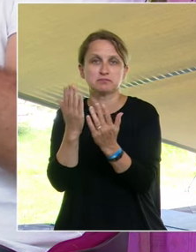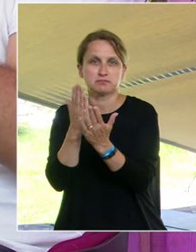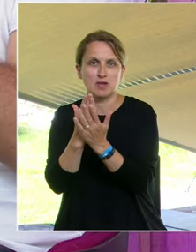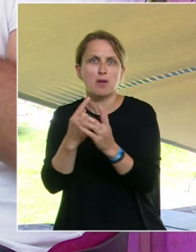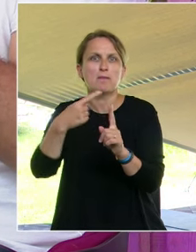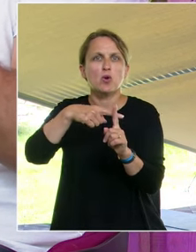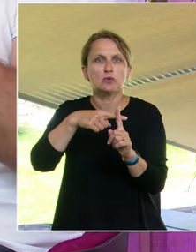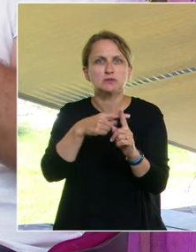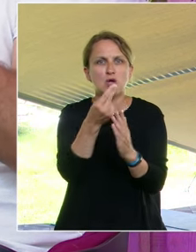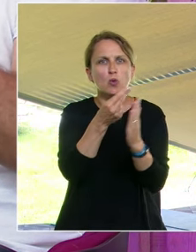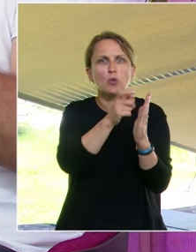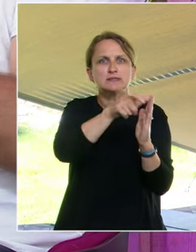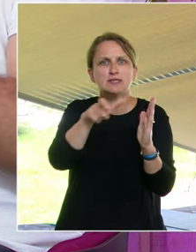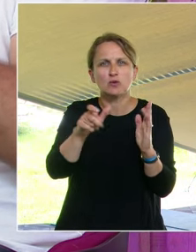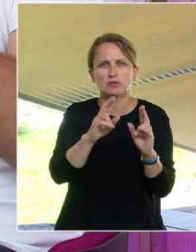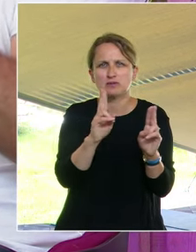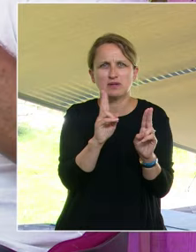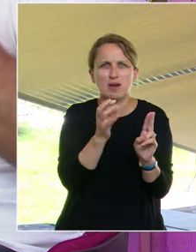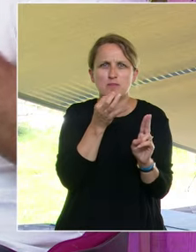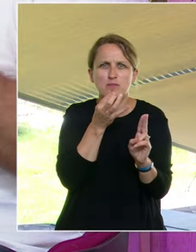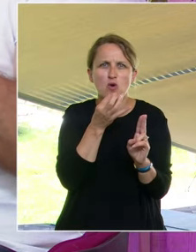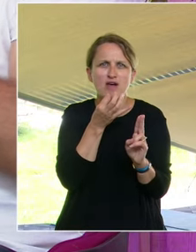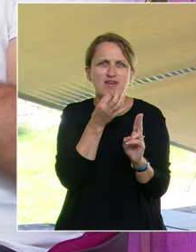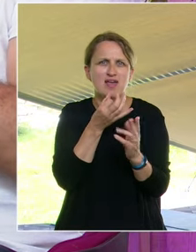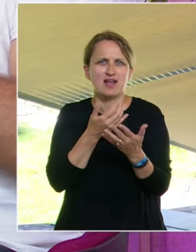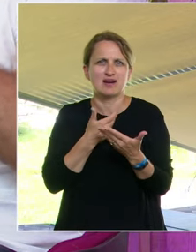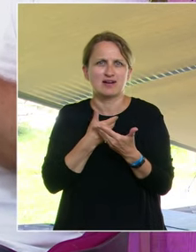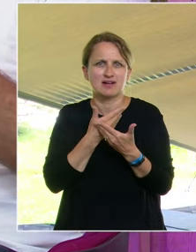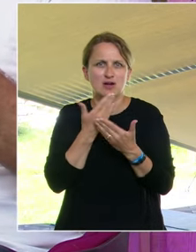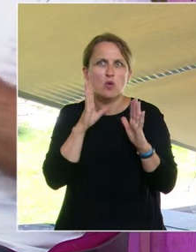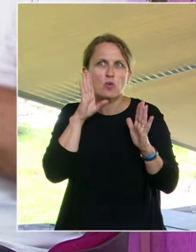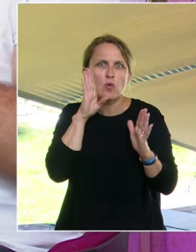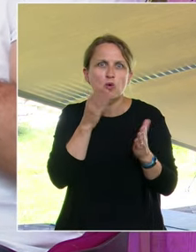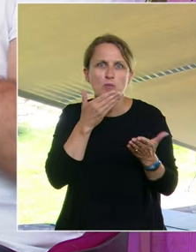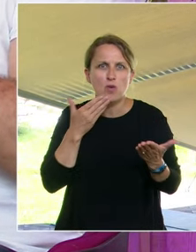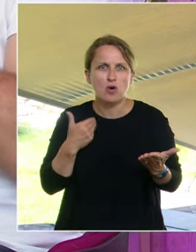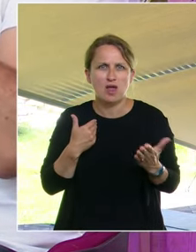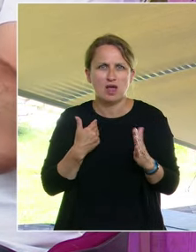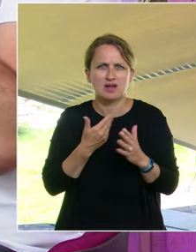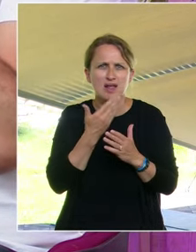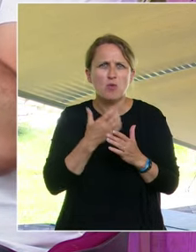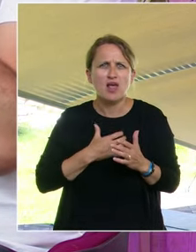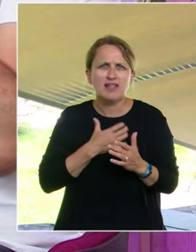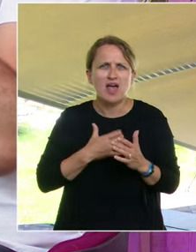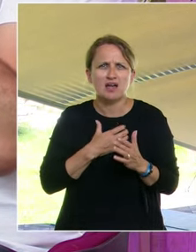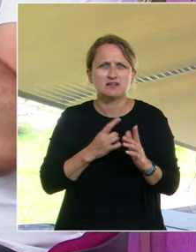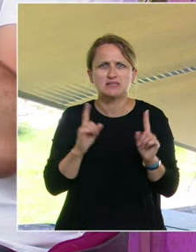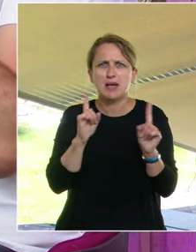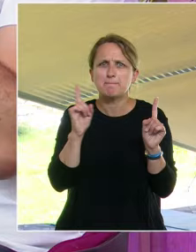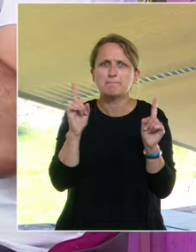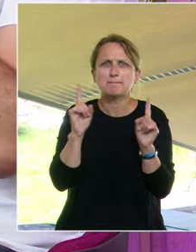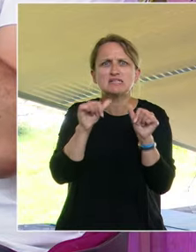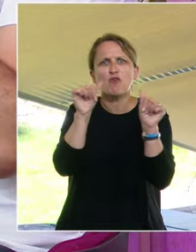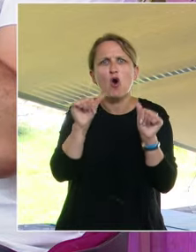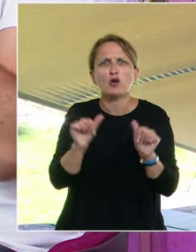I said, in real life, it doesn't matter what format they are. So they already had worked in digital format. So we got the best